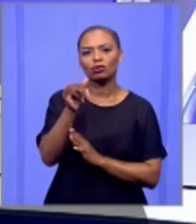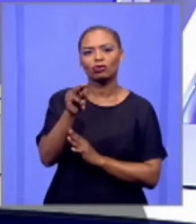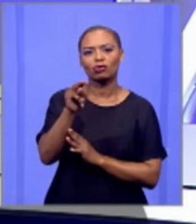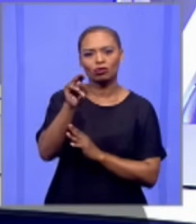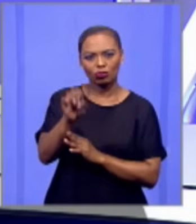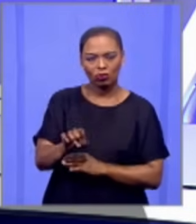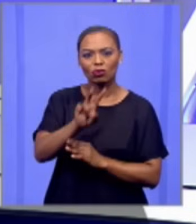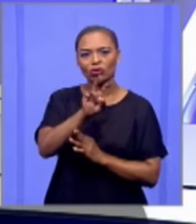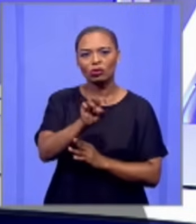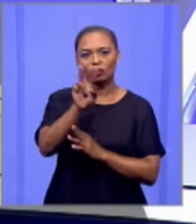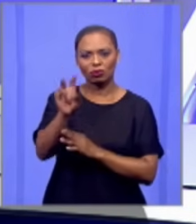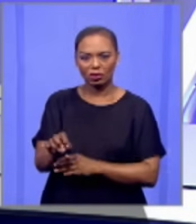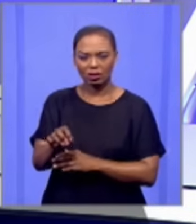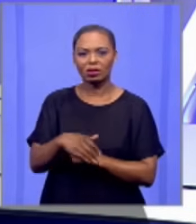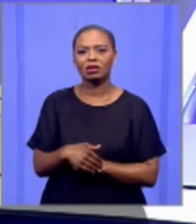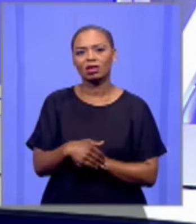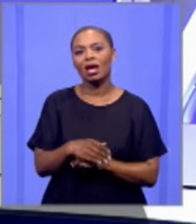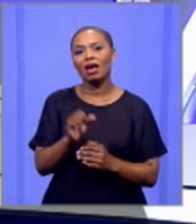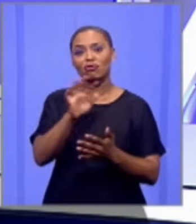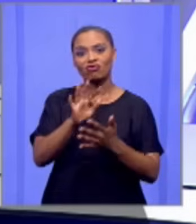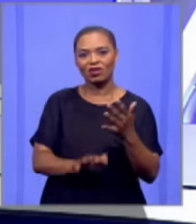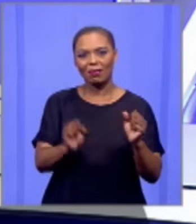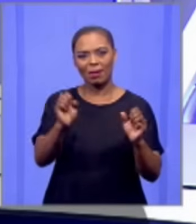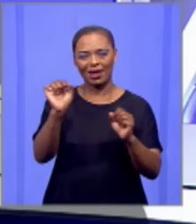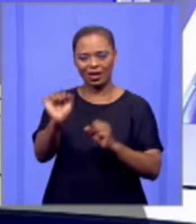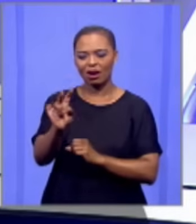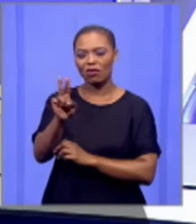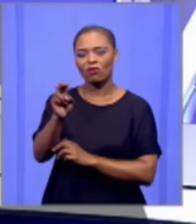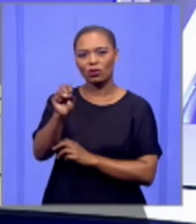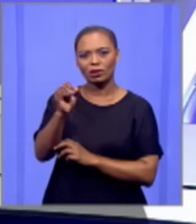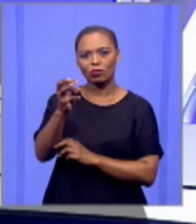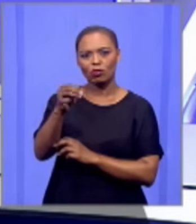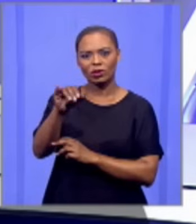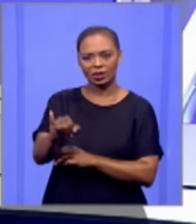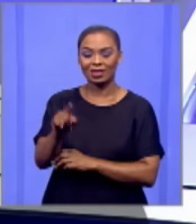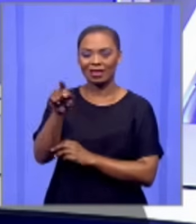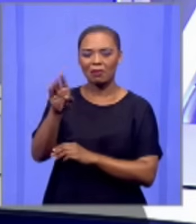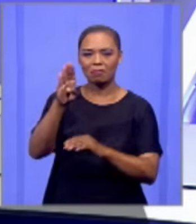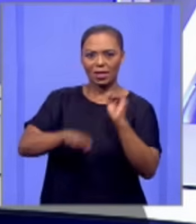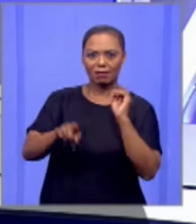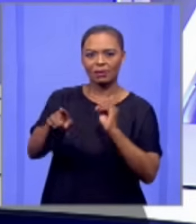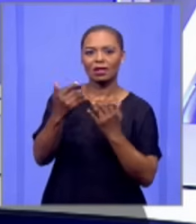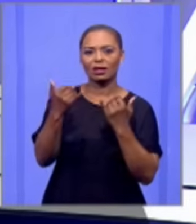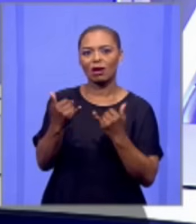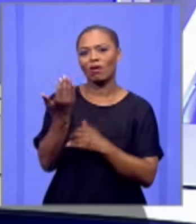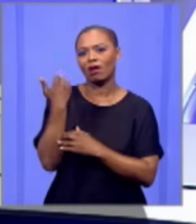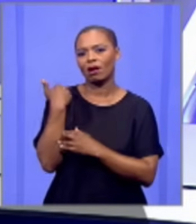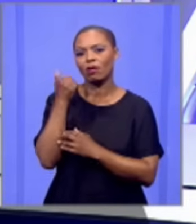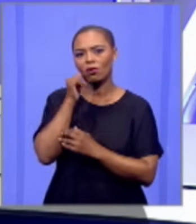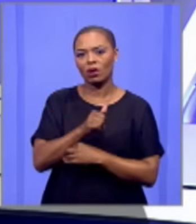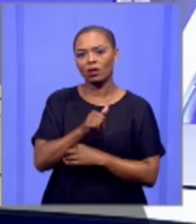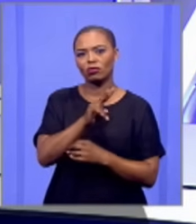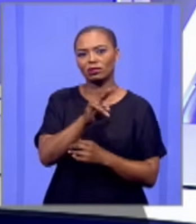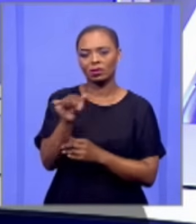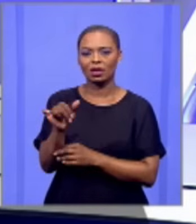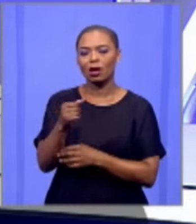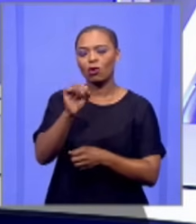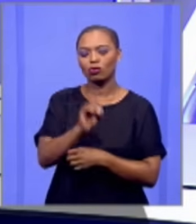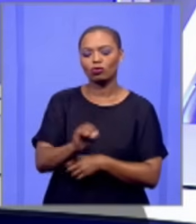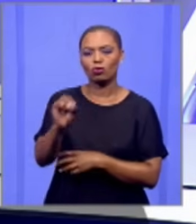go ya ka Sersanta Vusi Muzi Mogane o latofaditšwe ka molato wa polao fela ka la 26 Oktoboro